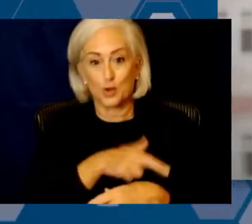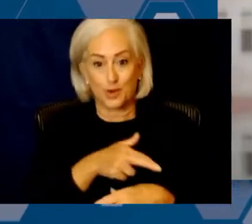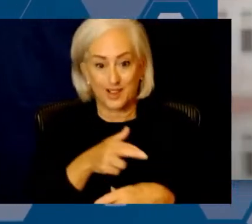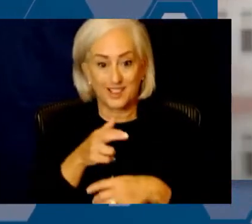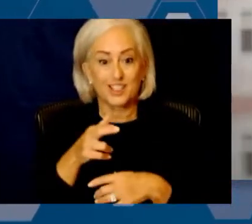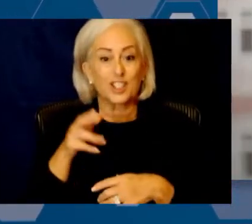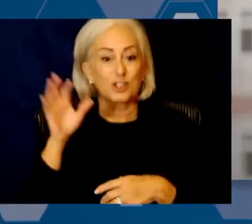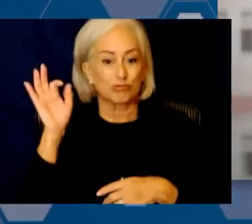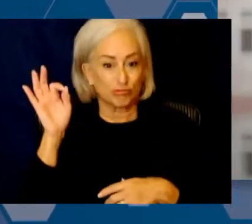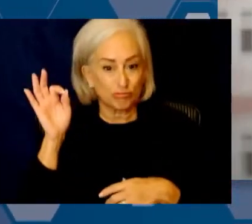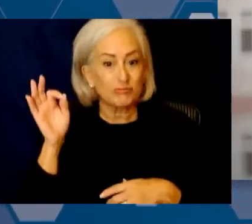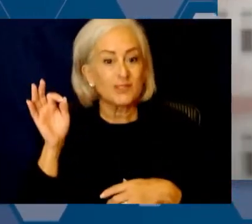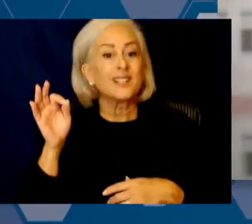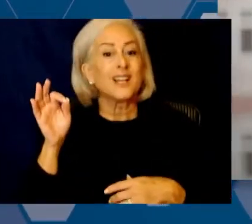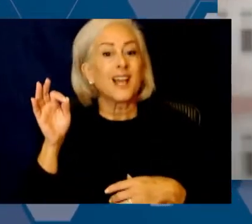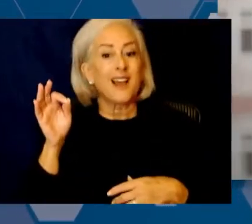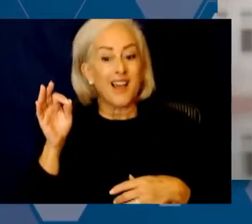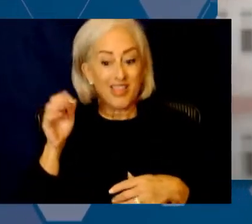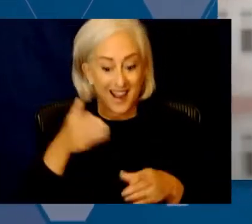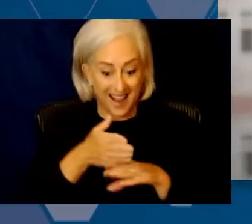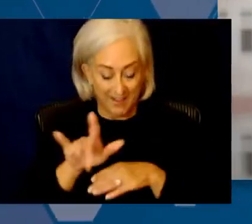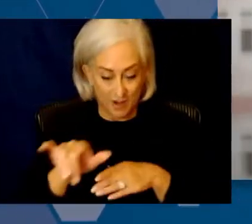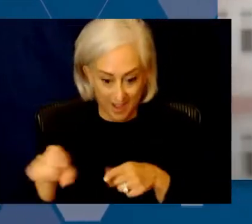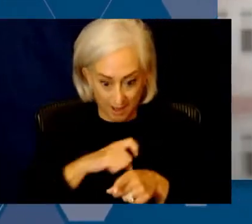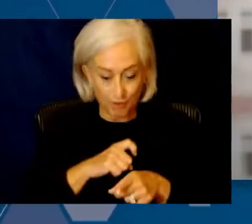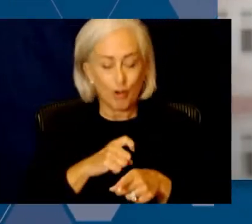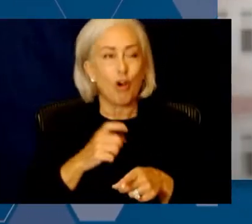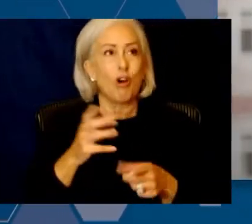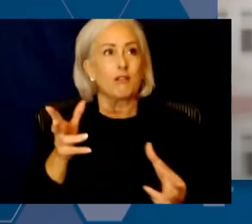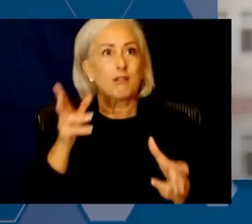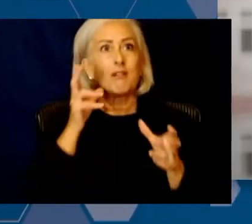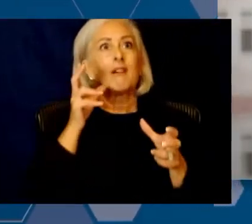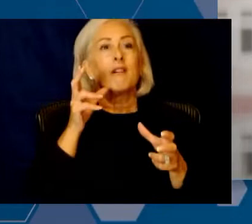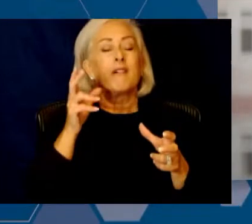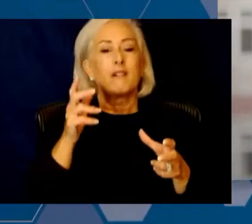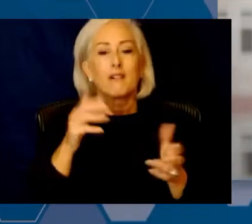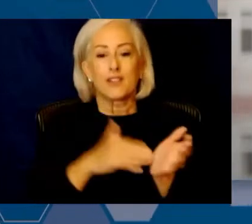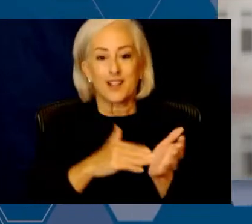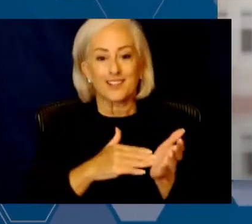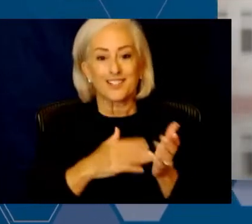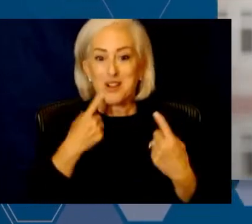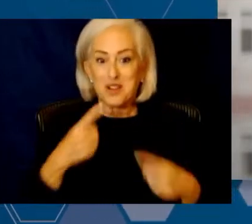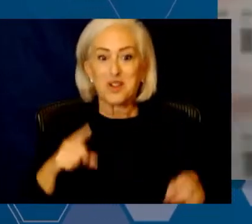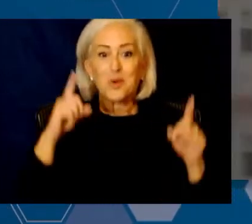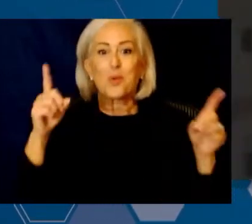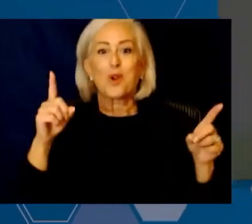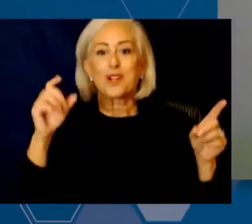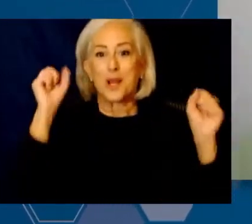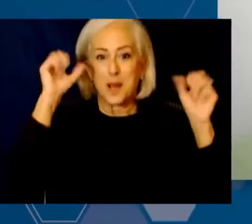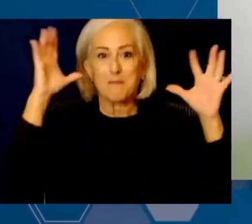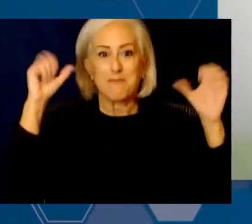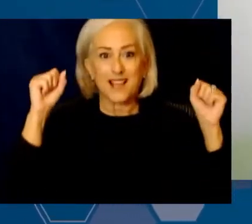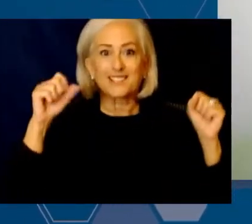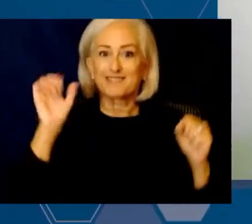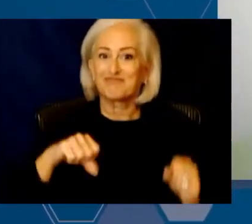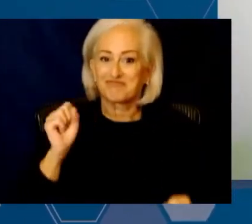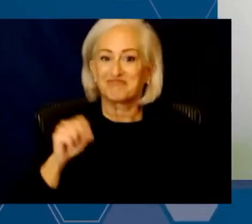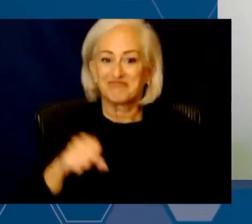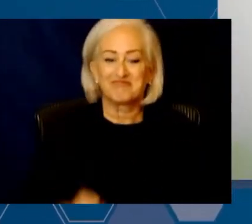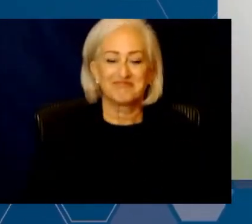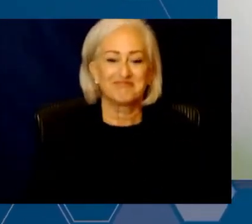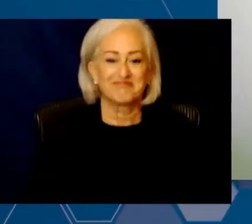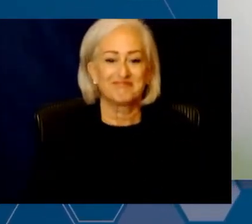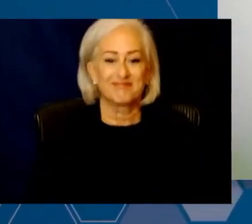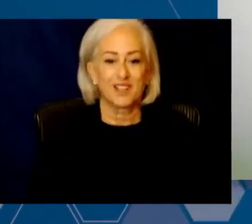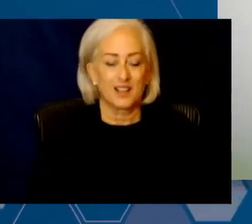a combination of everybody saying it is miraculous, and then also combined with it actually being miraculous. You go from feeling,